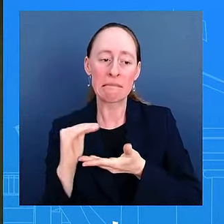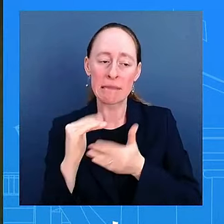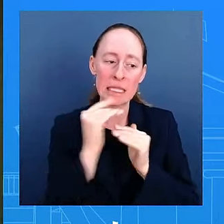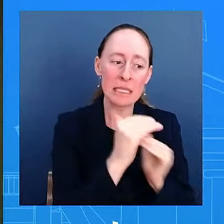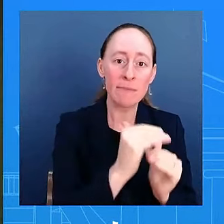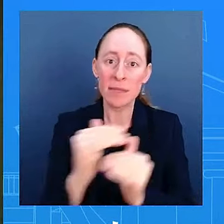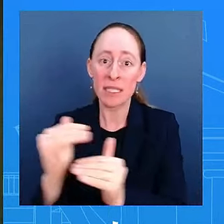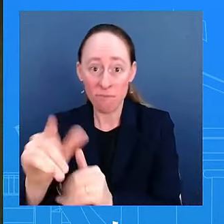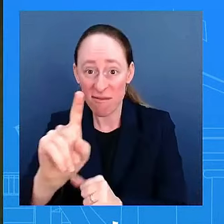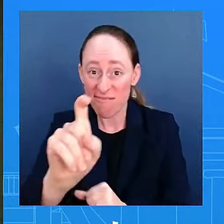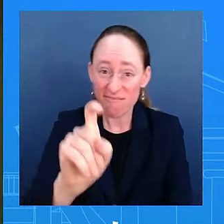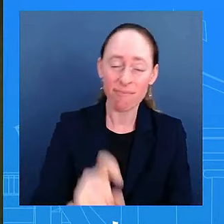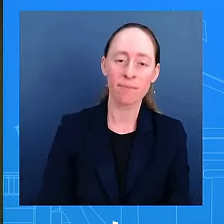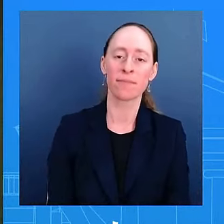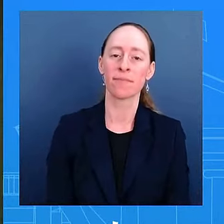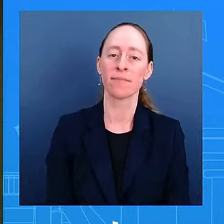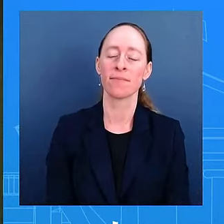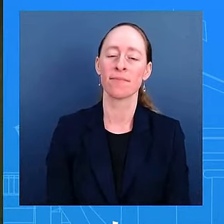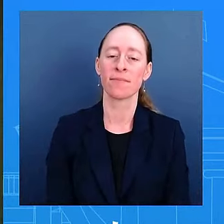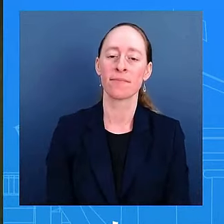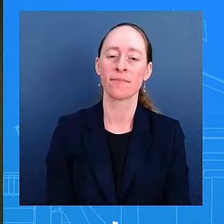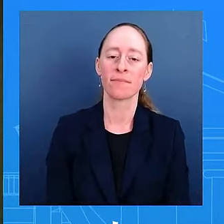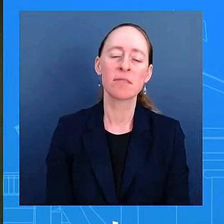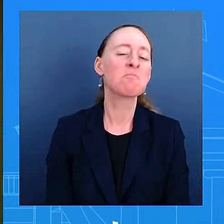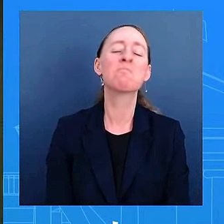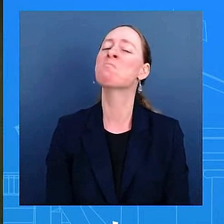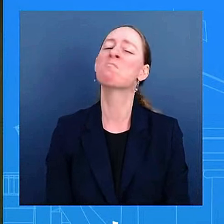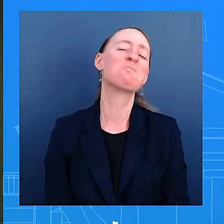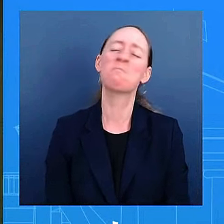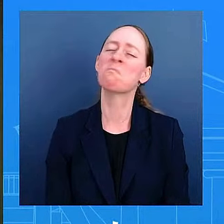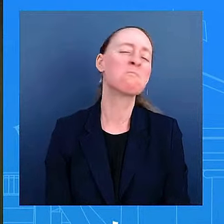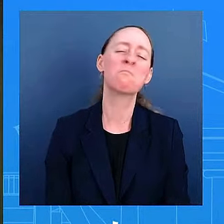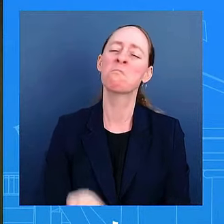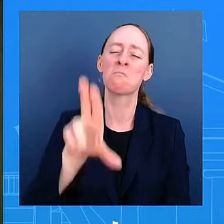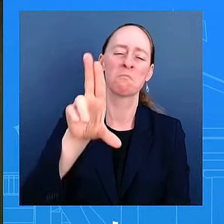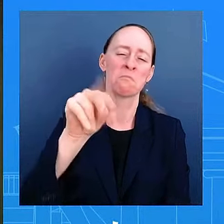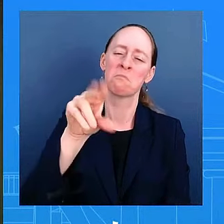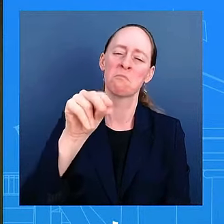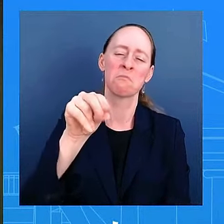No, it will not. We have the funds to address immediate needs.